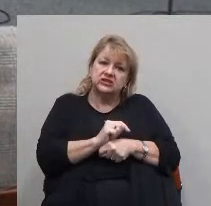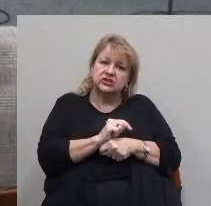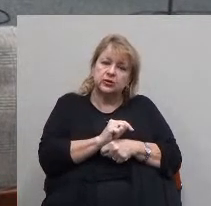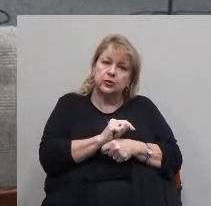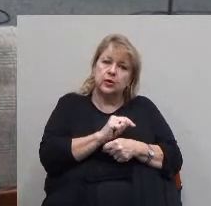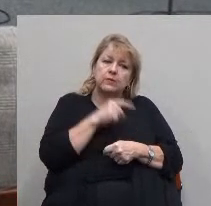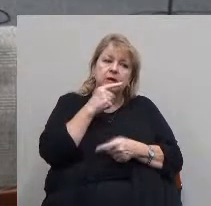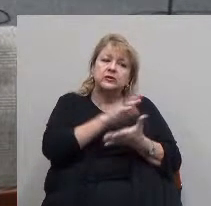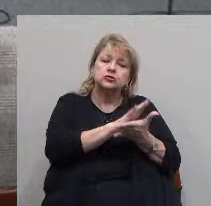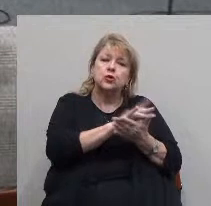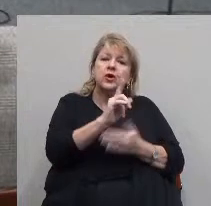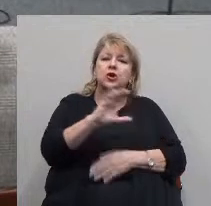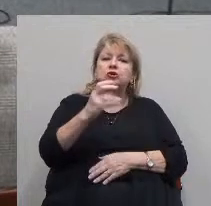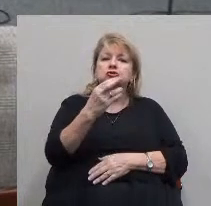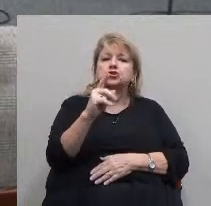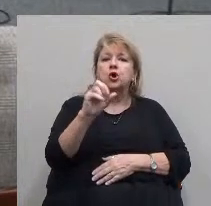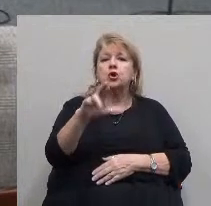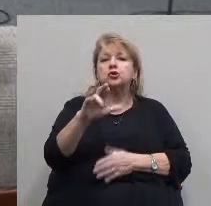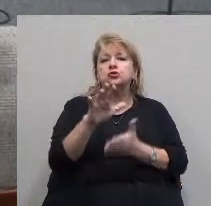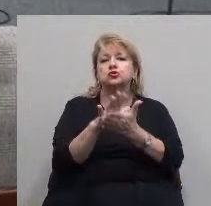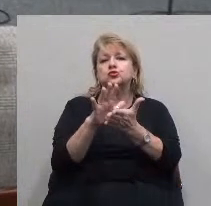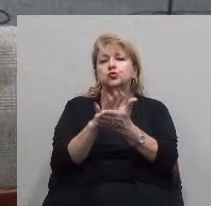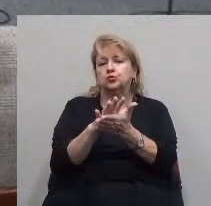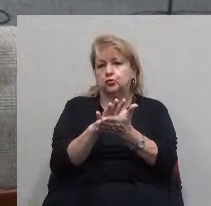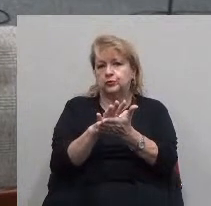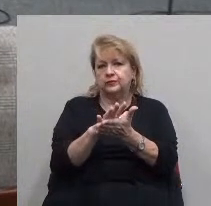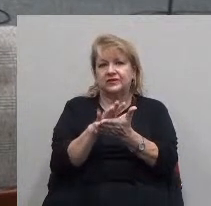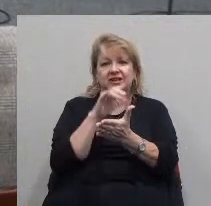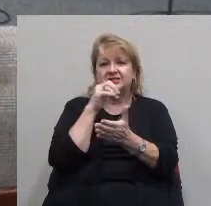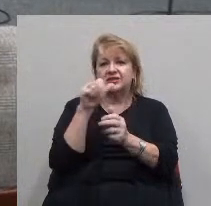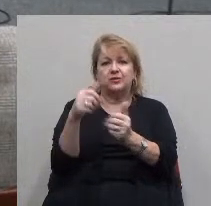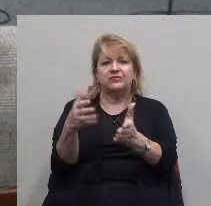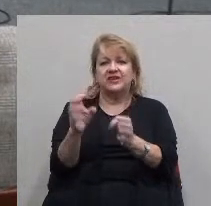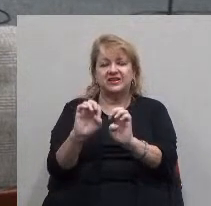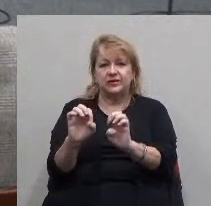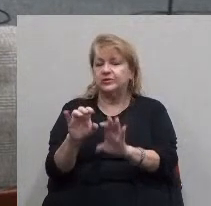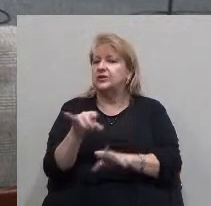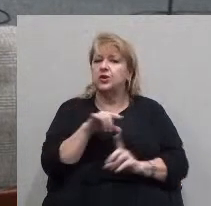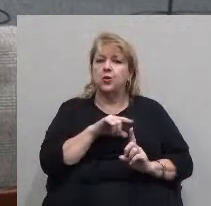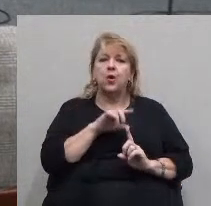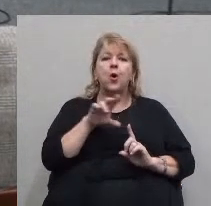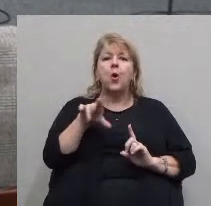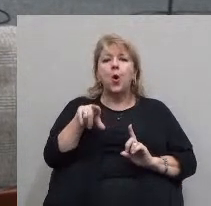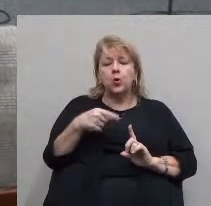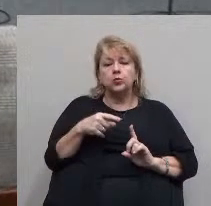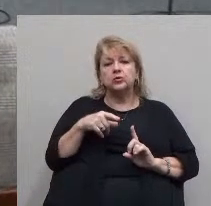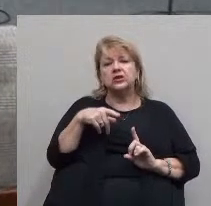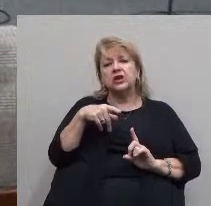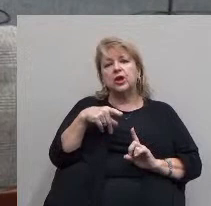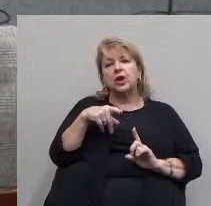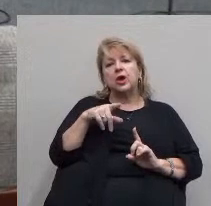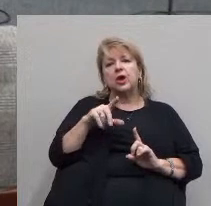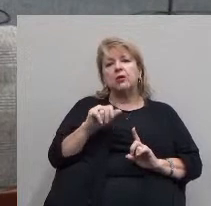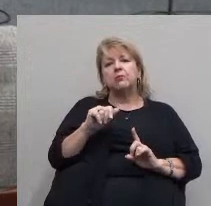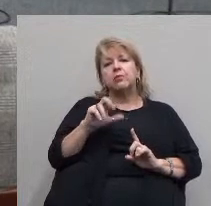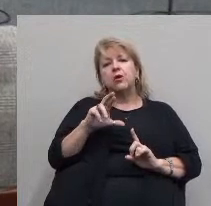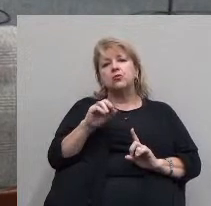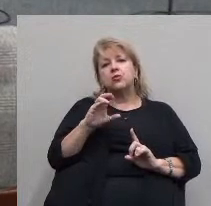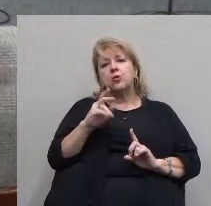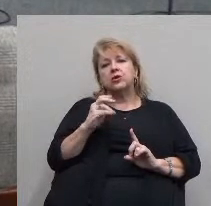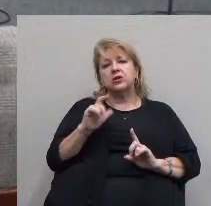charter school is not doing the evaluations? So it does not take into consideration that. It just takes into the parochial to non-public